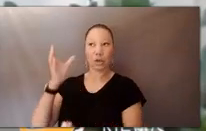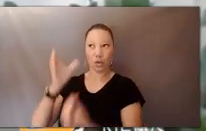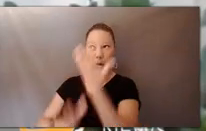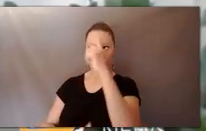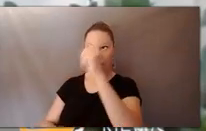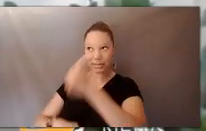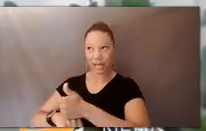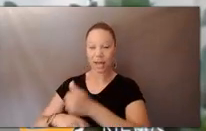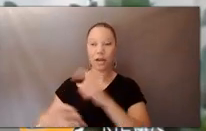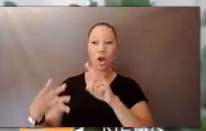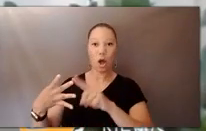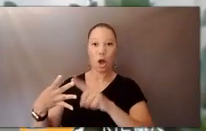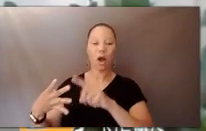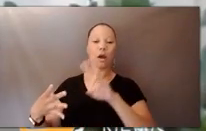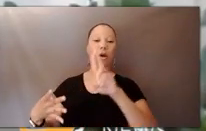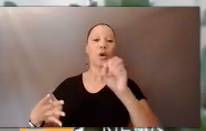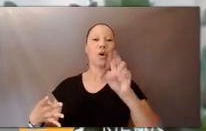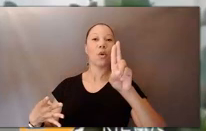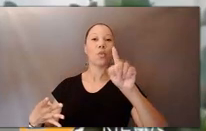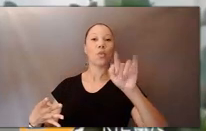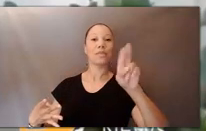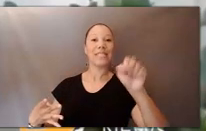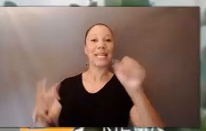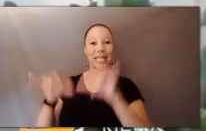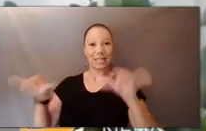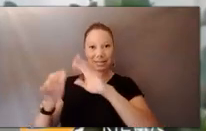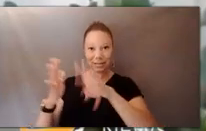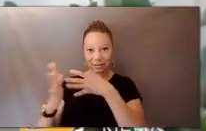R was for routine, and the O,